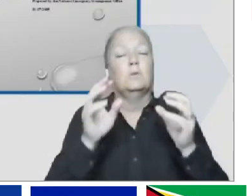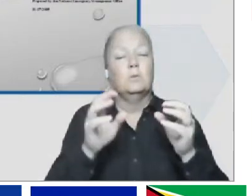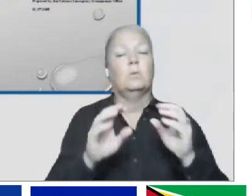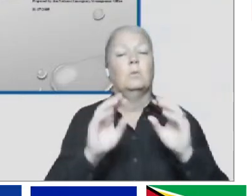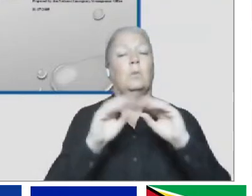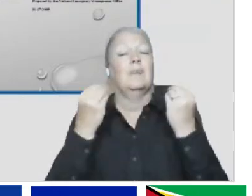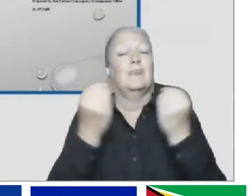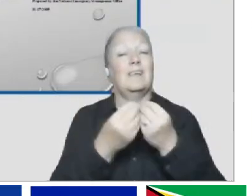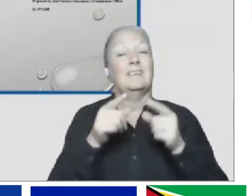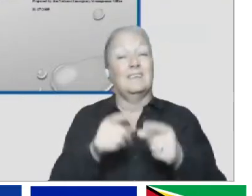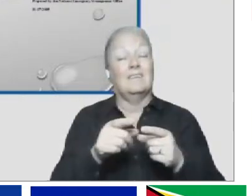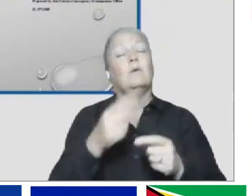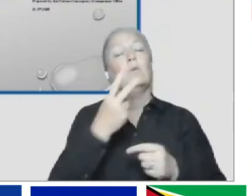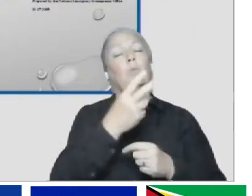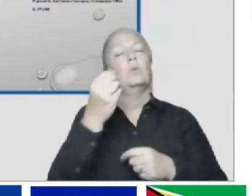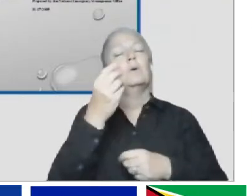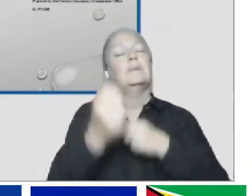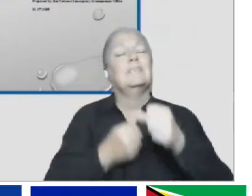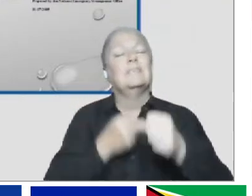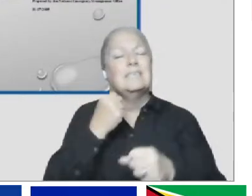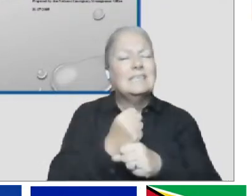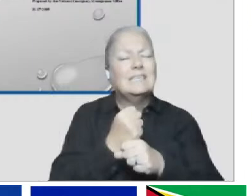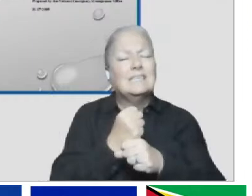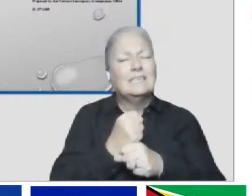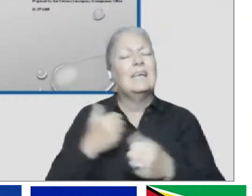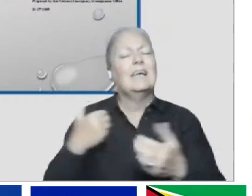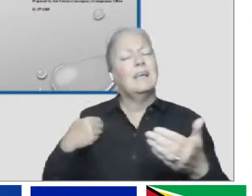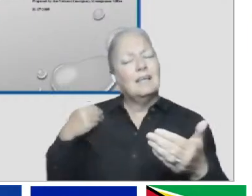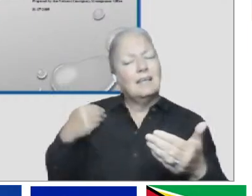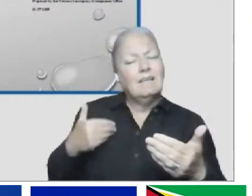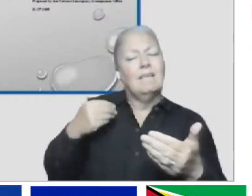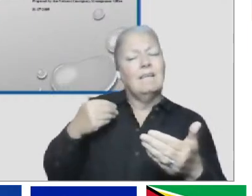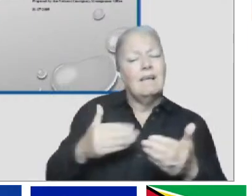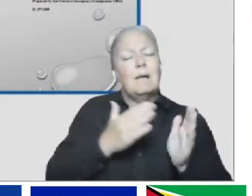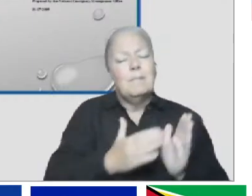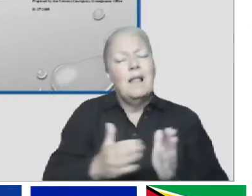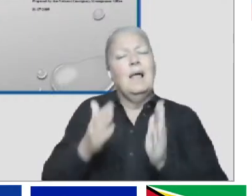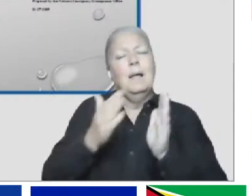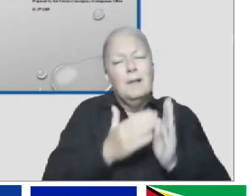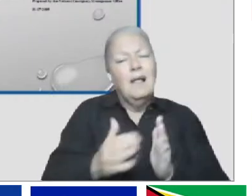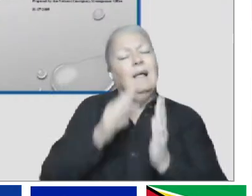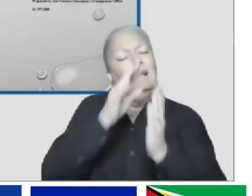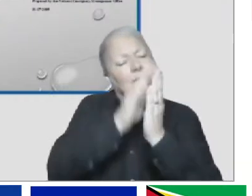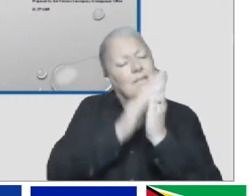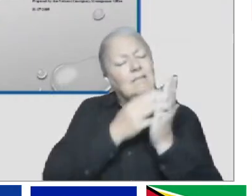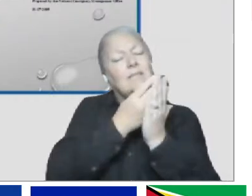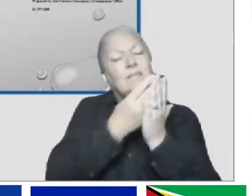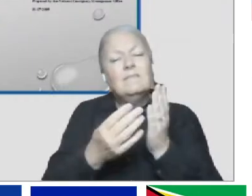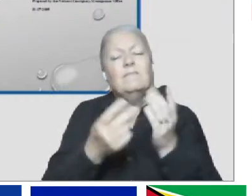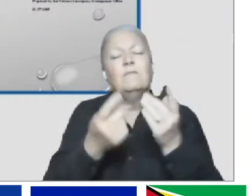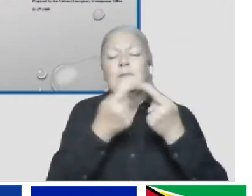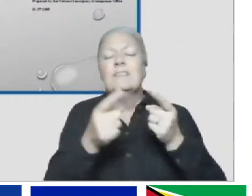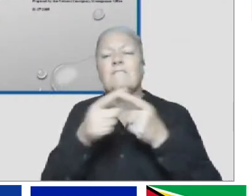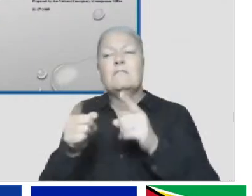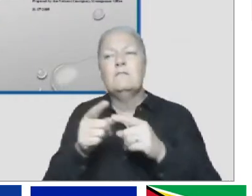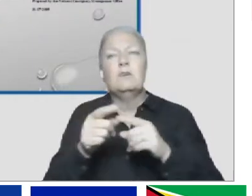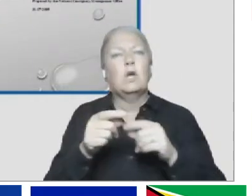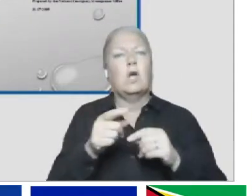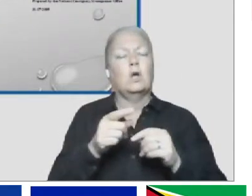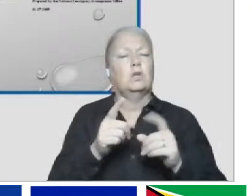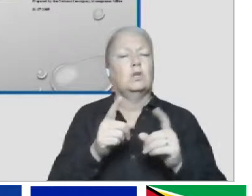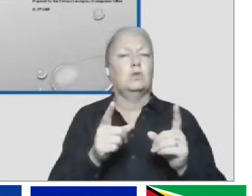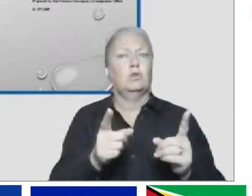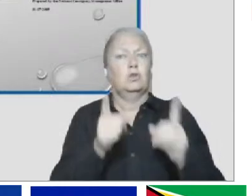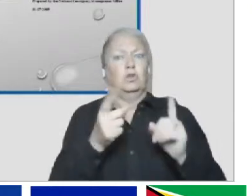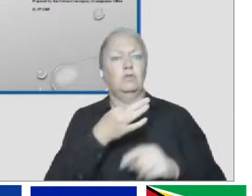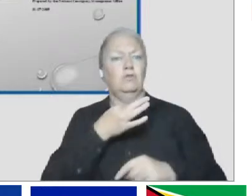refined disaster plans and systems for the numerous hazards and vulnerabilities and risks associated with these islands, with an